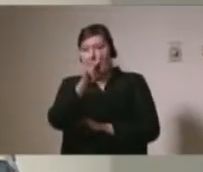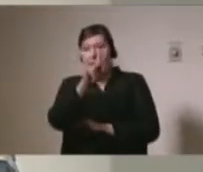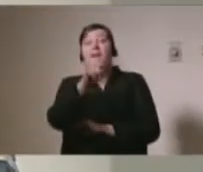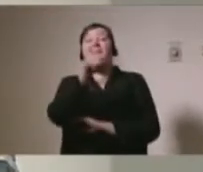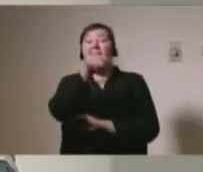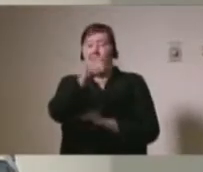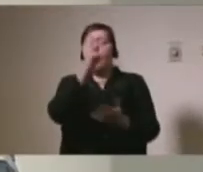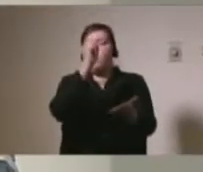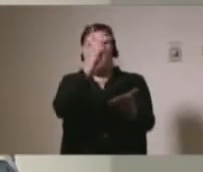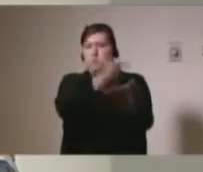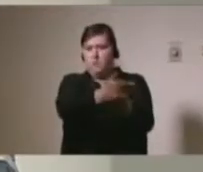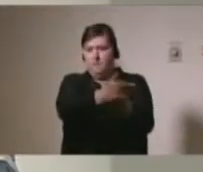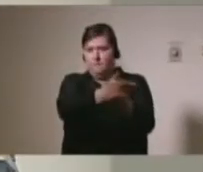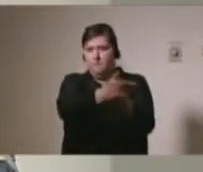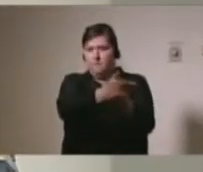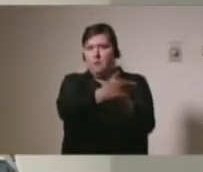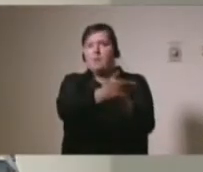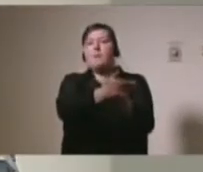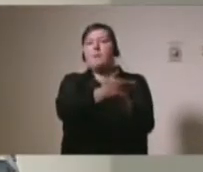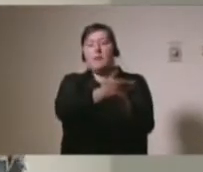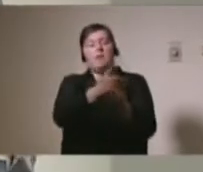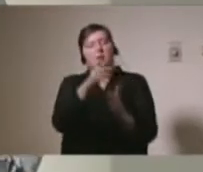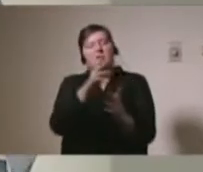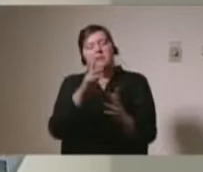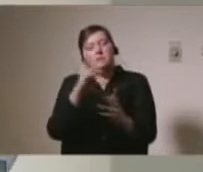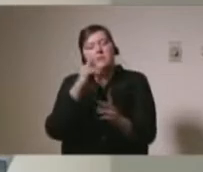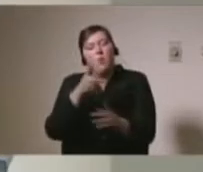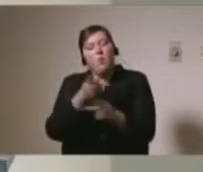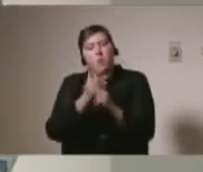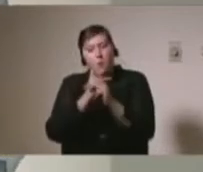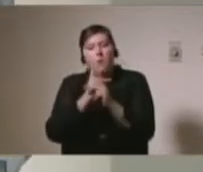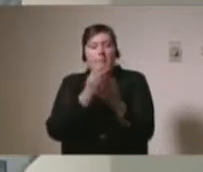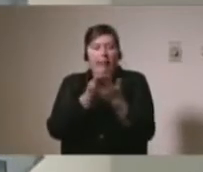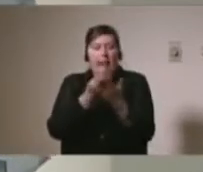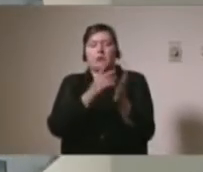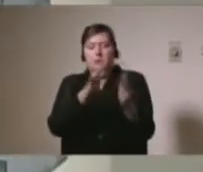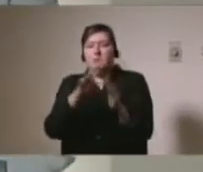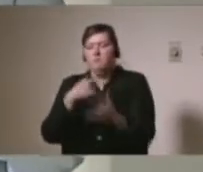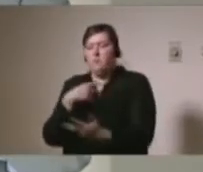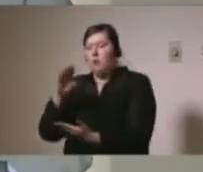the service, especially concerning loans.